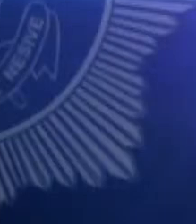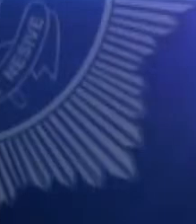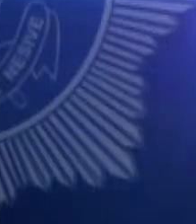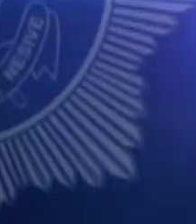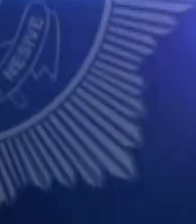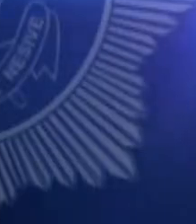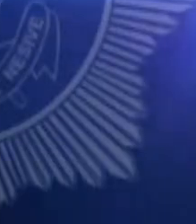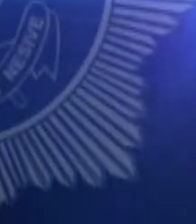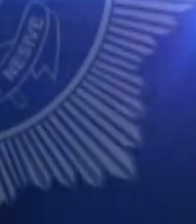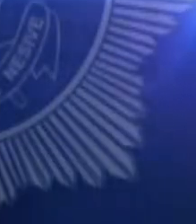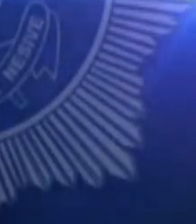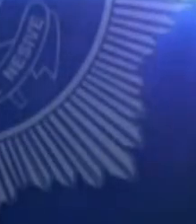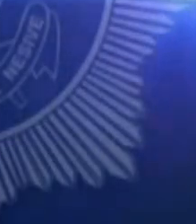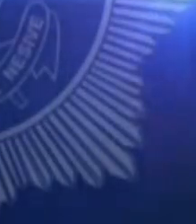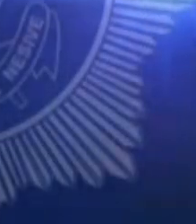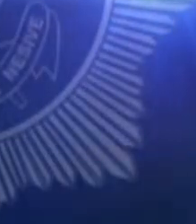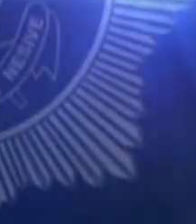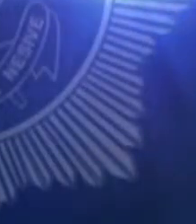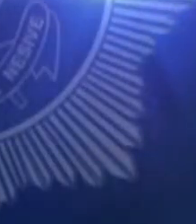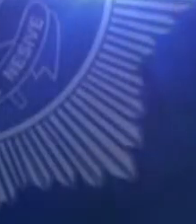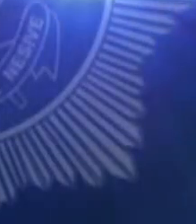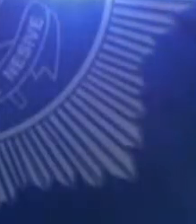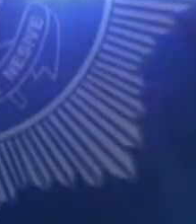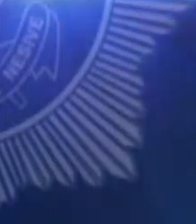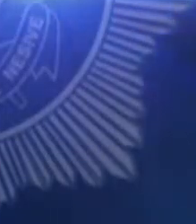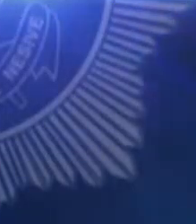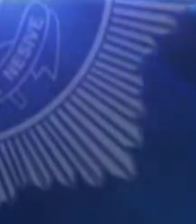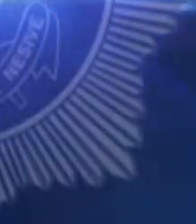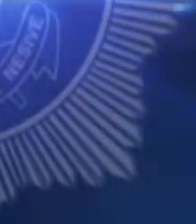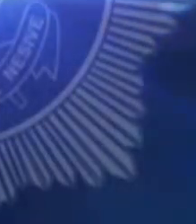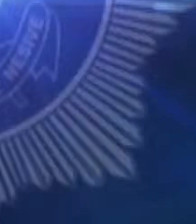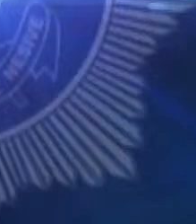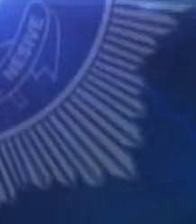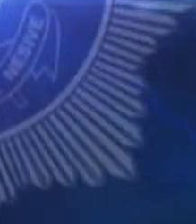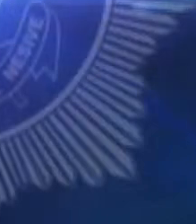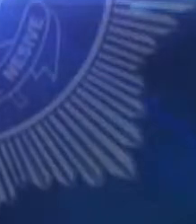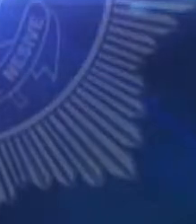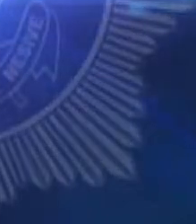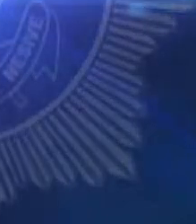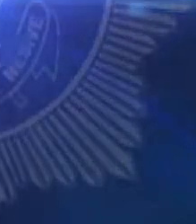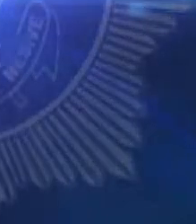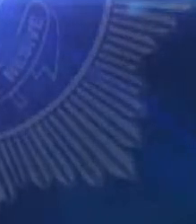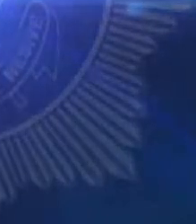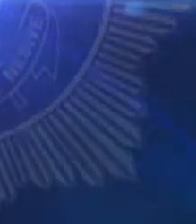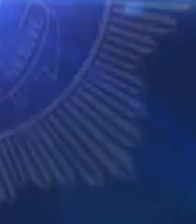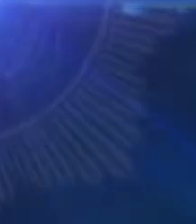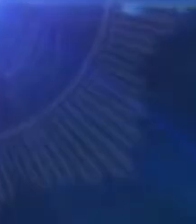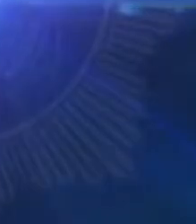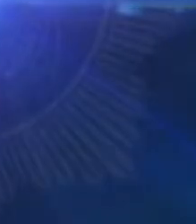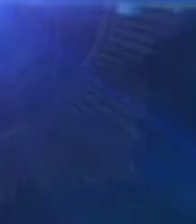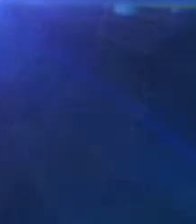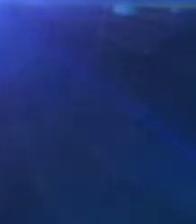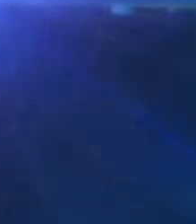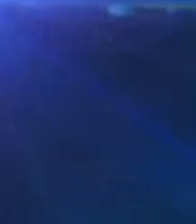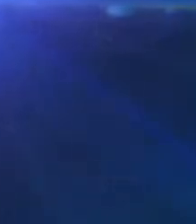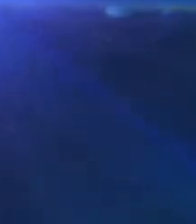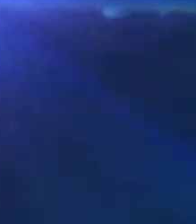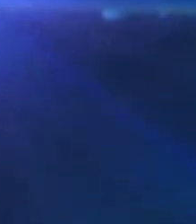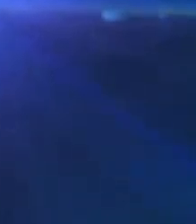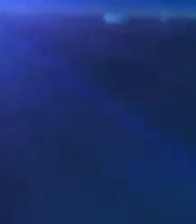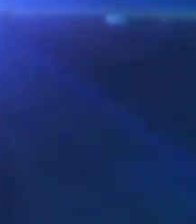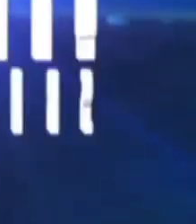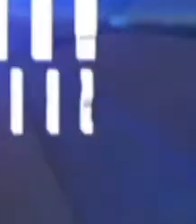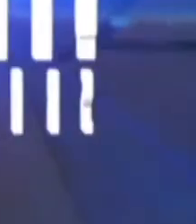Emaphoyisa neseve lolu hlelo lwakho loluchamuka khona embuthweni wembobe lolufundzisa kabanti liphindze licwayise zona phela seve ngato tindzaba tekuvikela